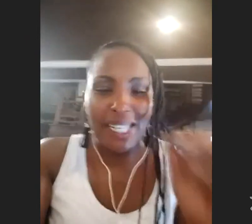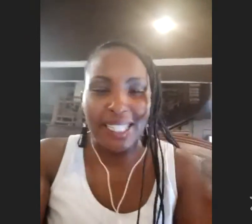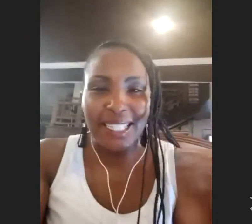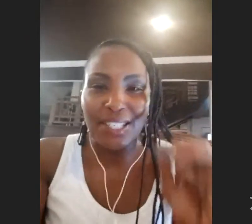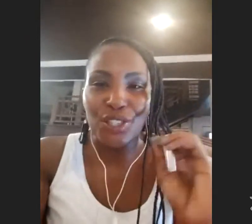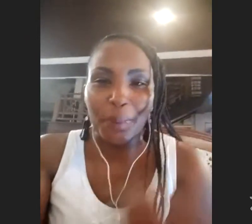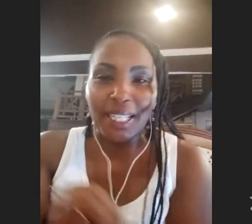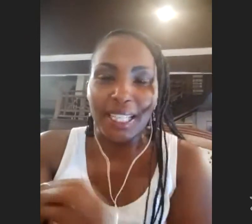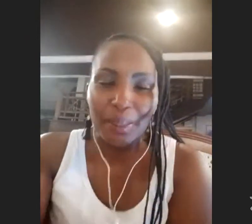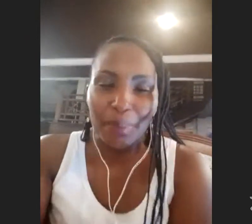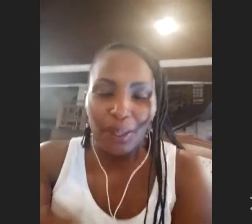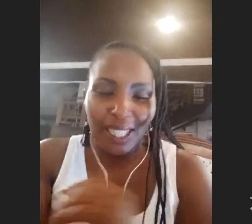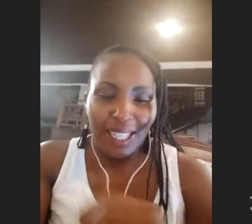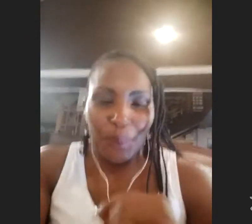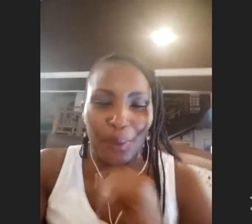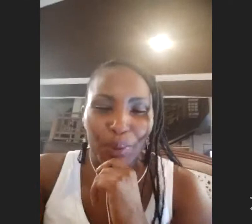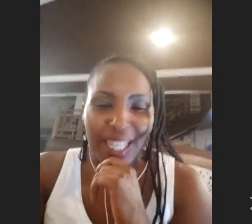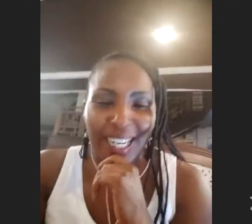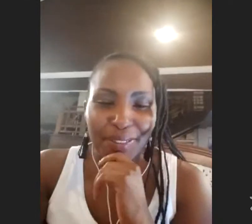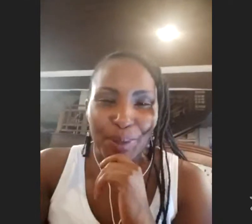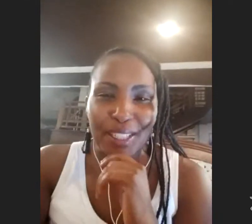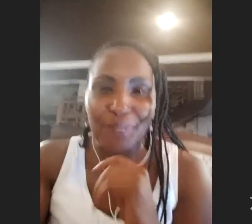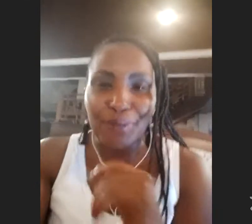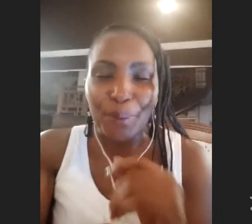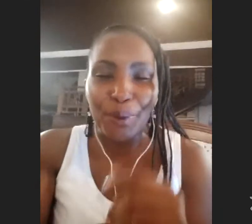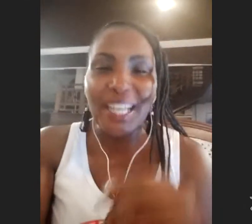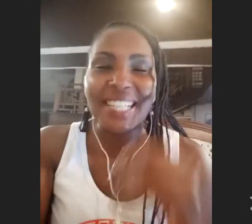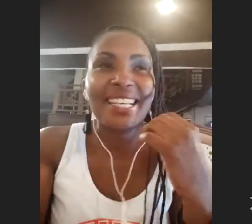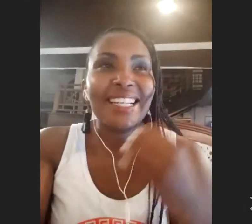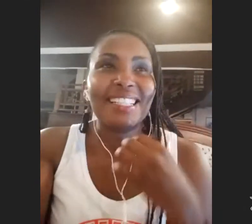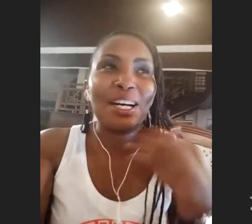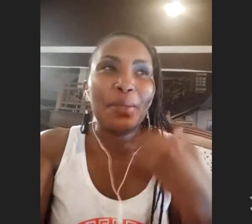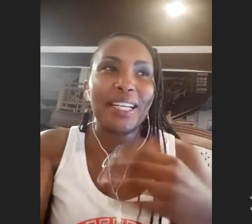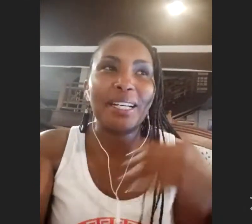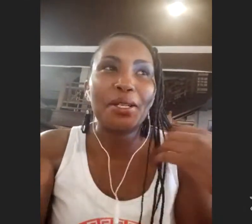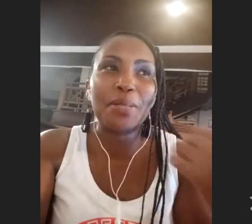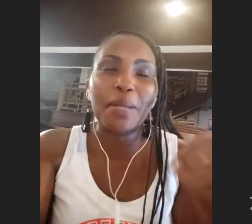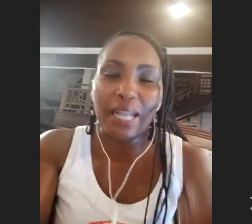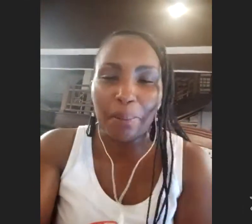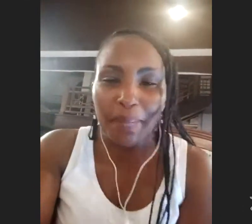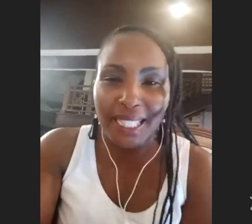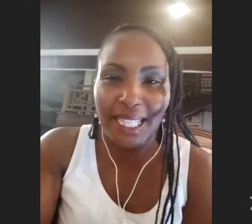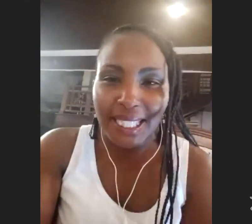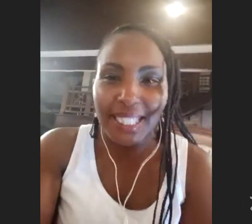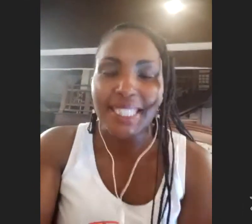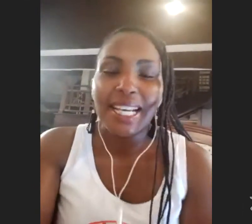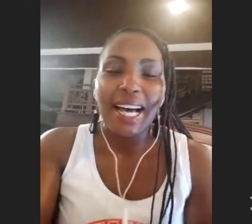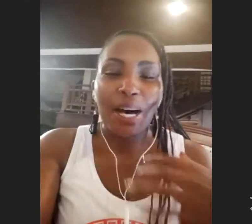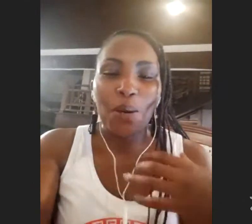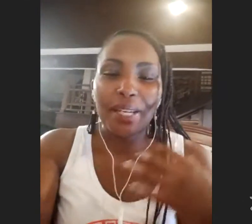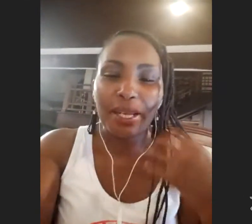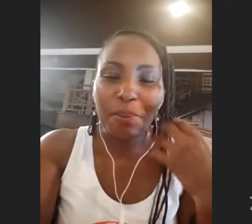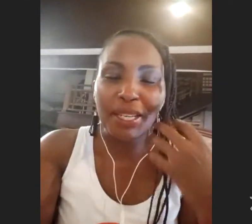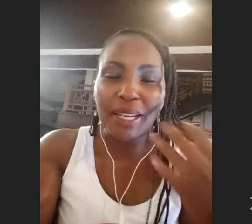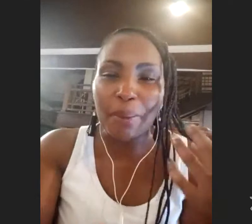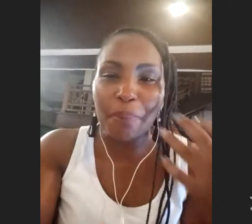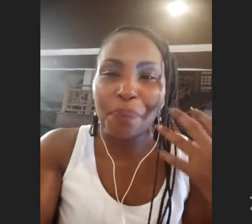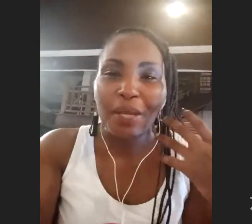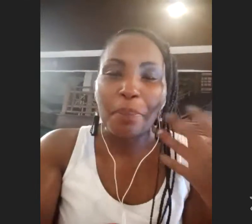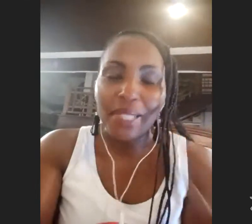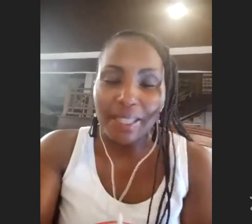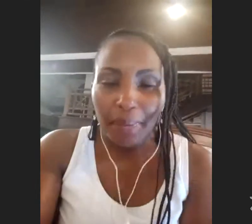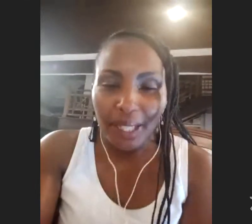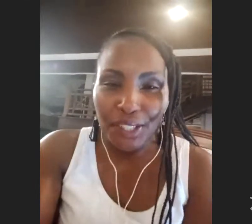Madam Lina Jebi Kilimo. We would love to hear from you and tell us how we can become better leaders, how we can